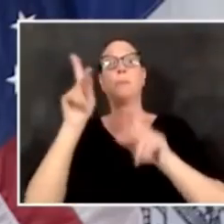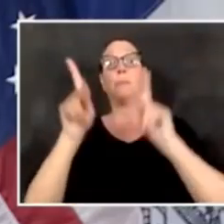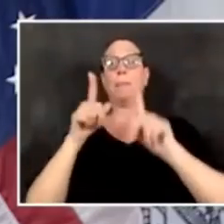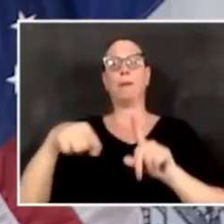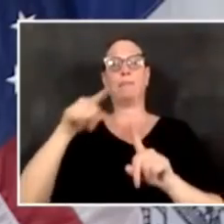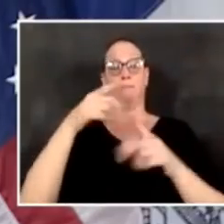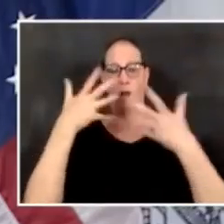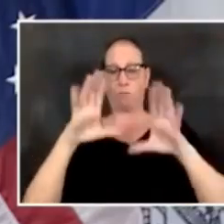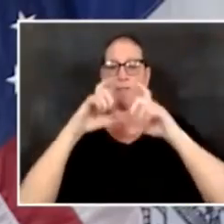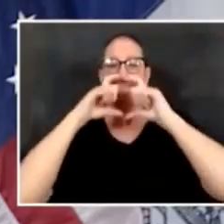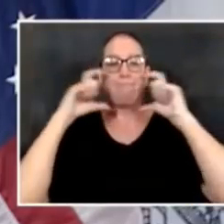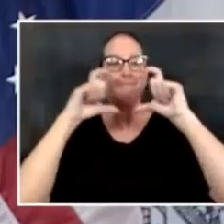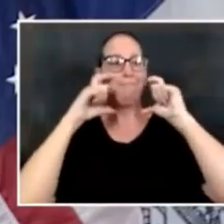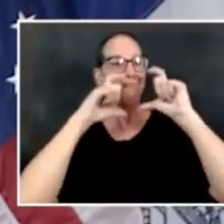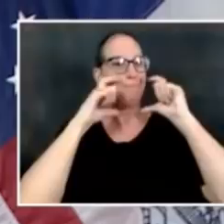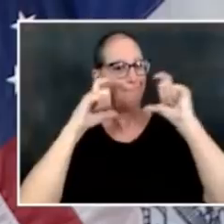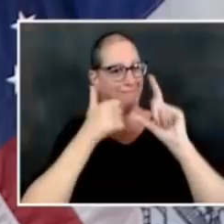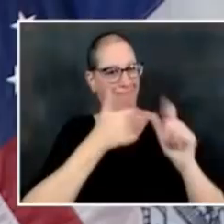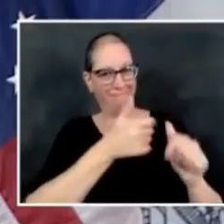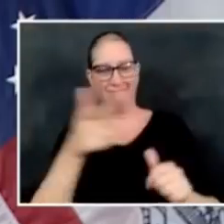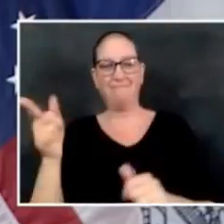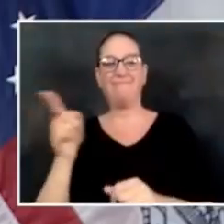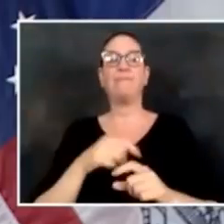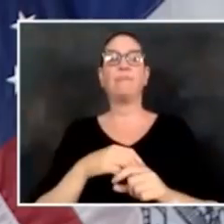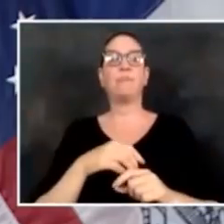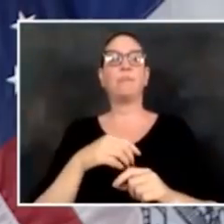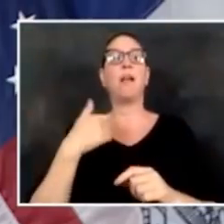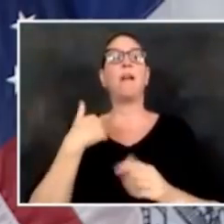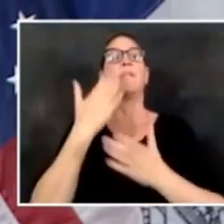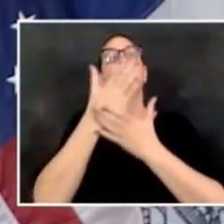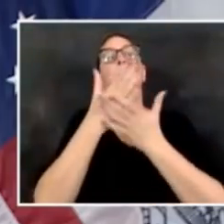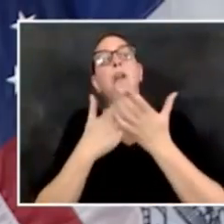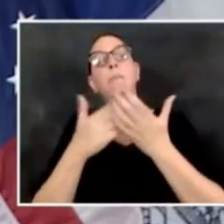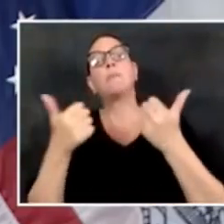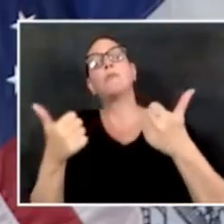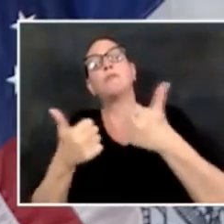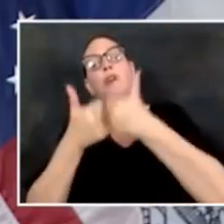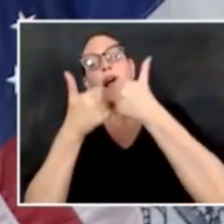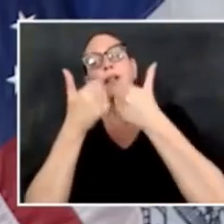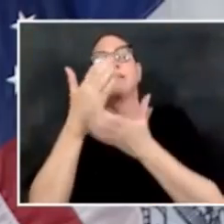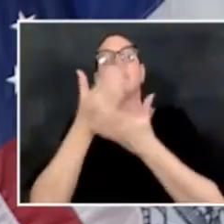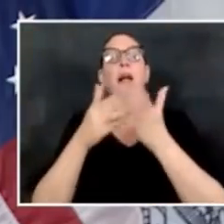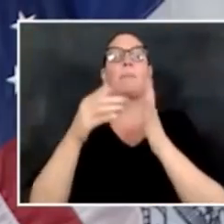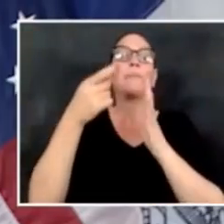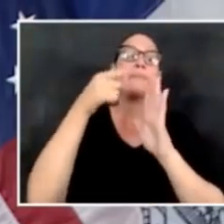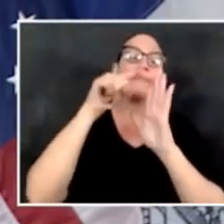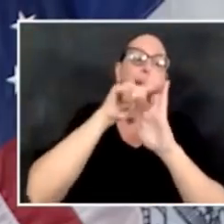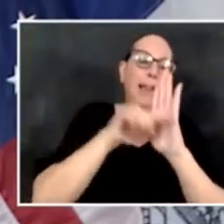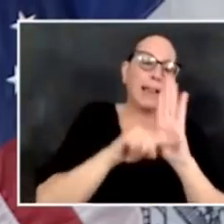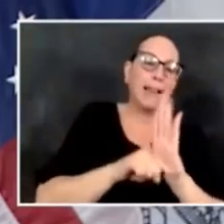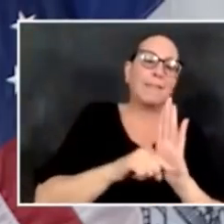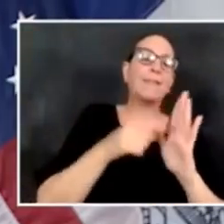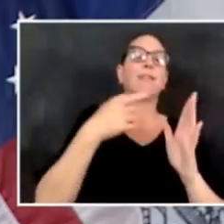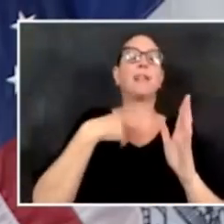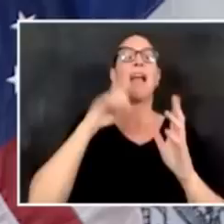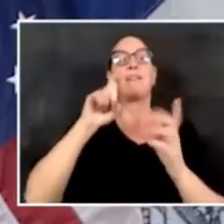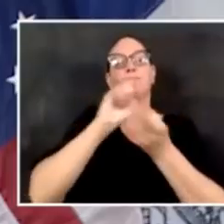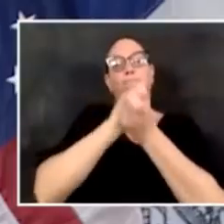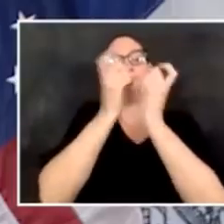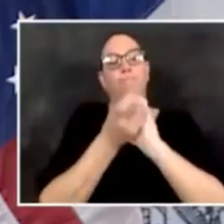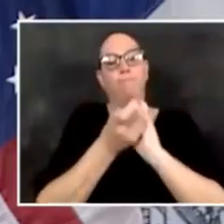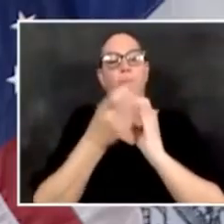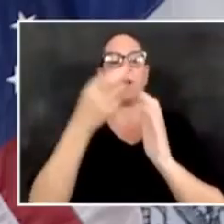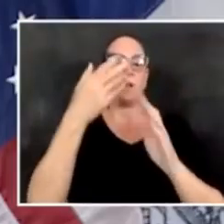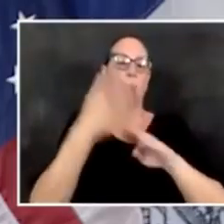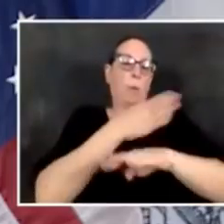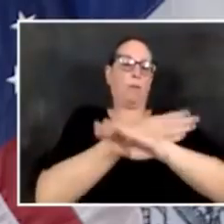better. We will do better. But the commissioner's right. This is a work in progress because we're all learning a whole new reality here. What I can guarantee you